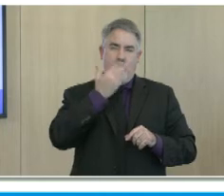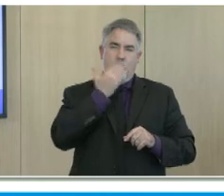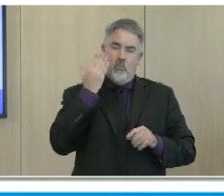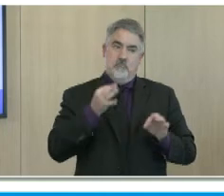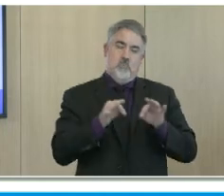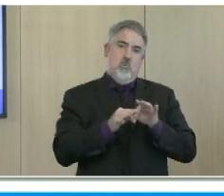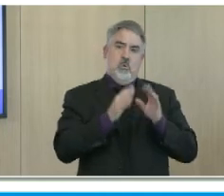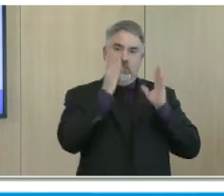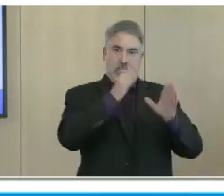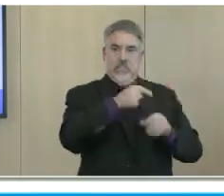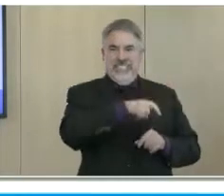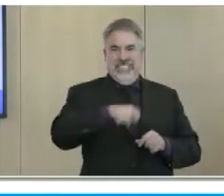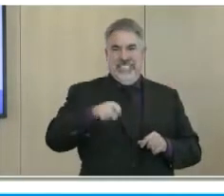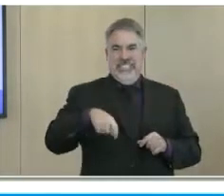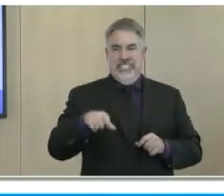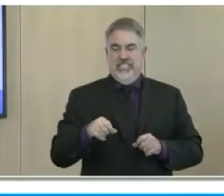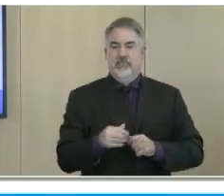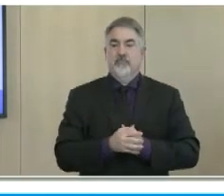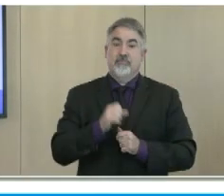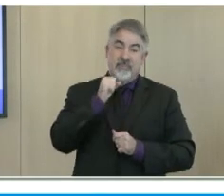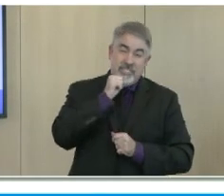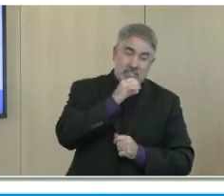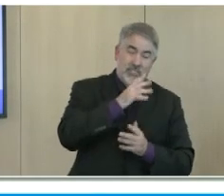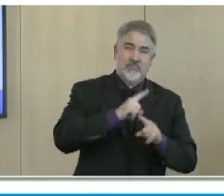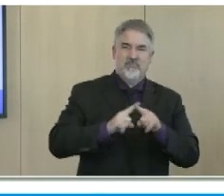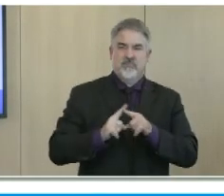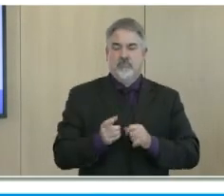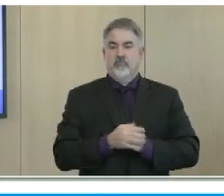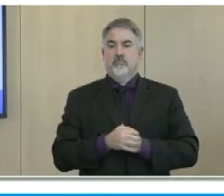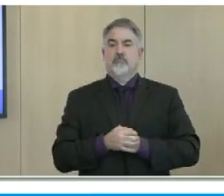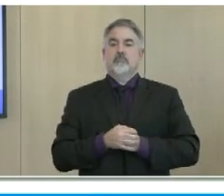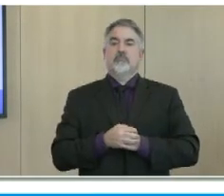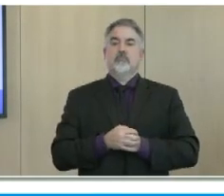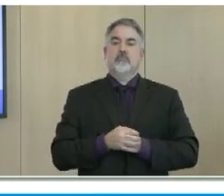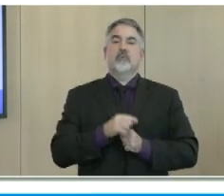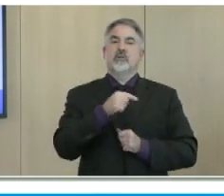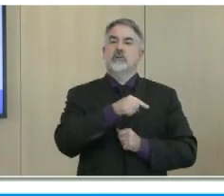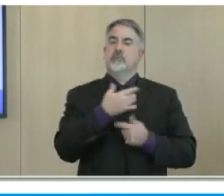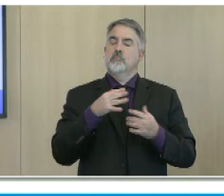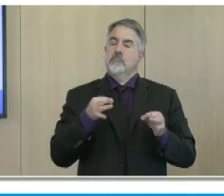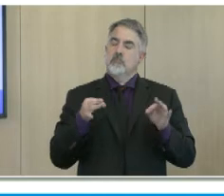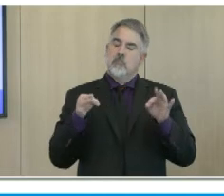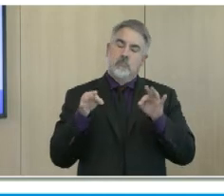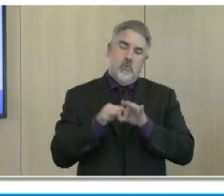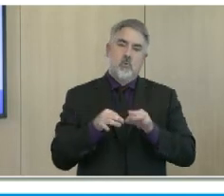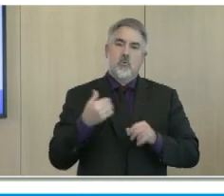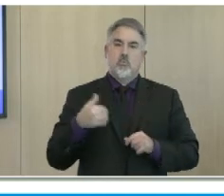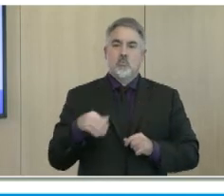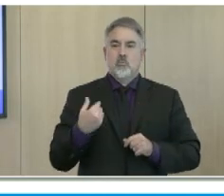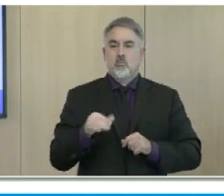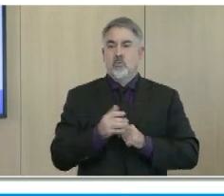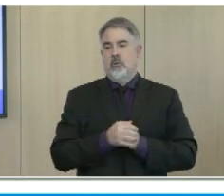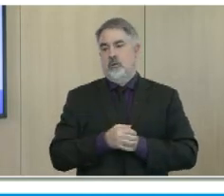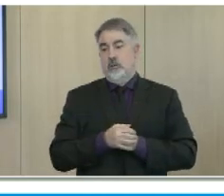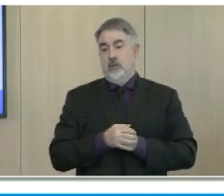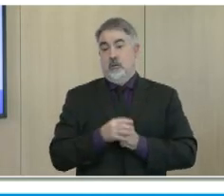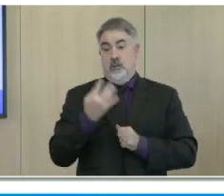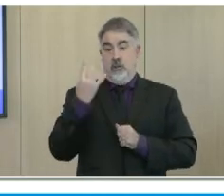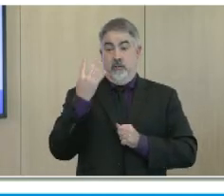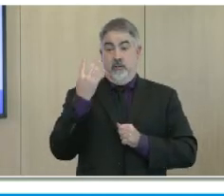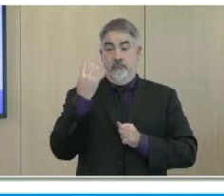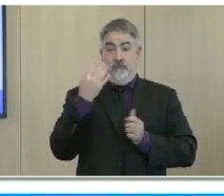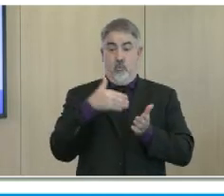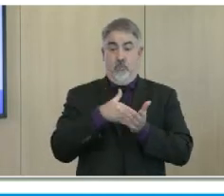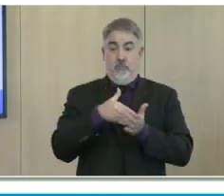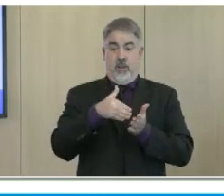personal protective equipment. Again, this is a very important statistic and chart. We are now approaching 1.4 million items of personal protective